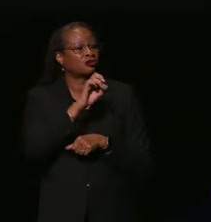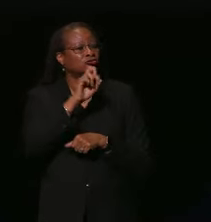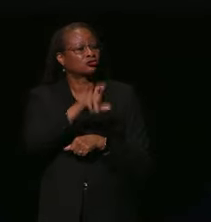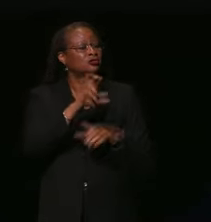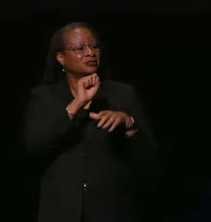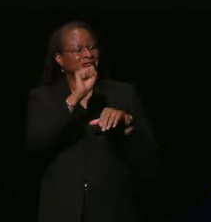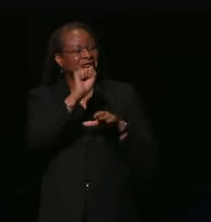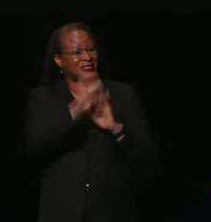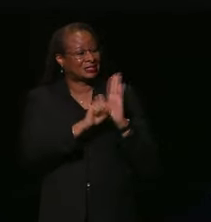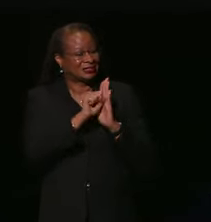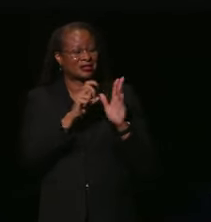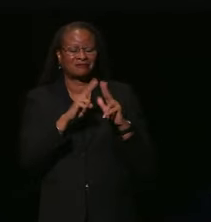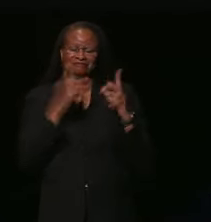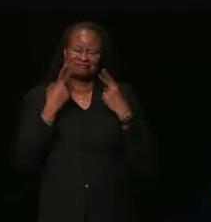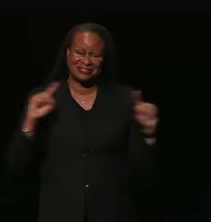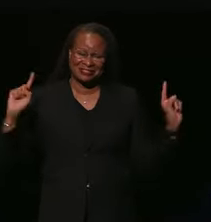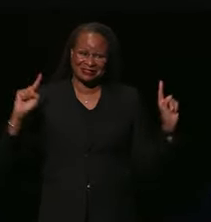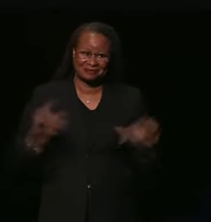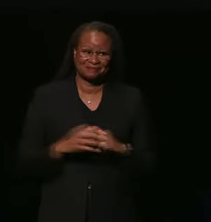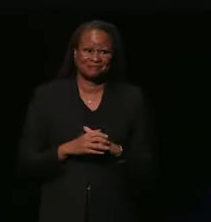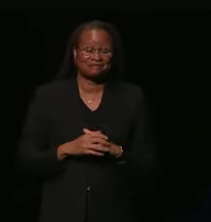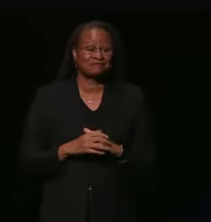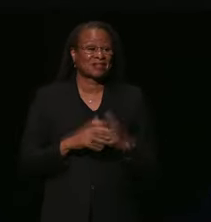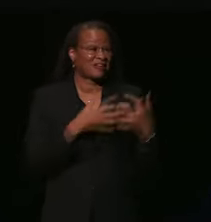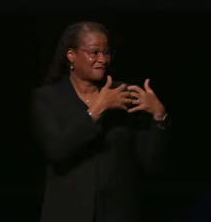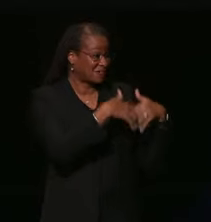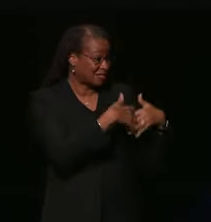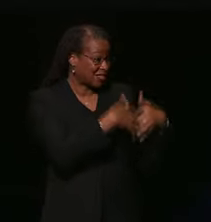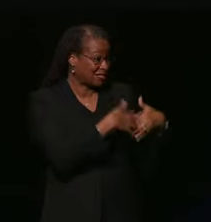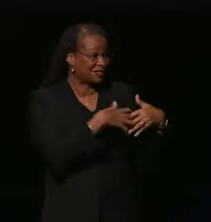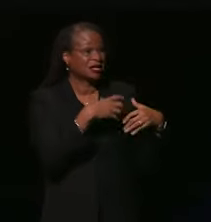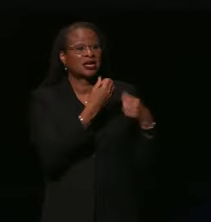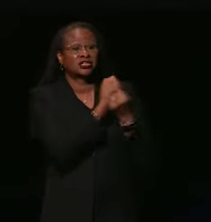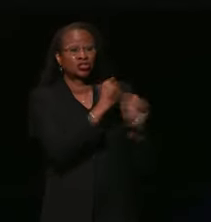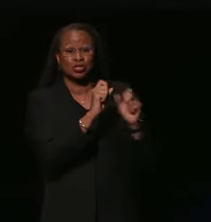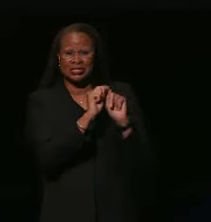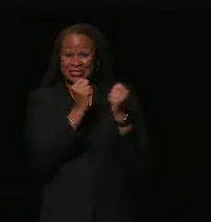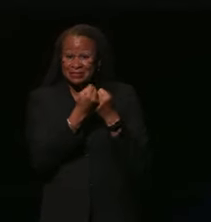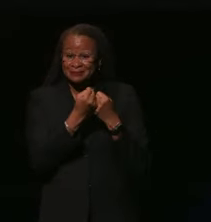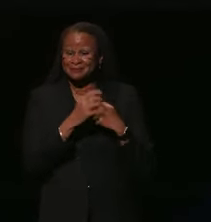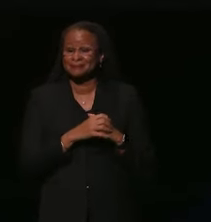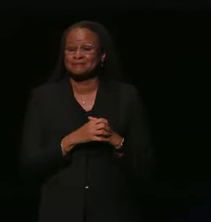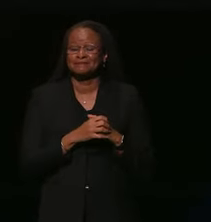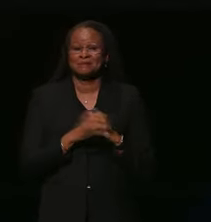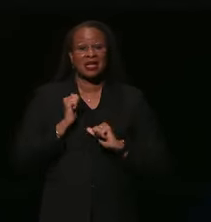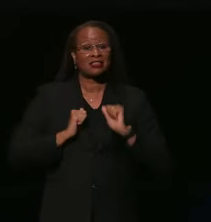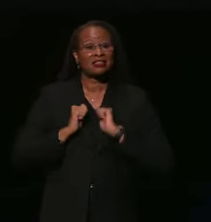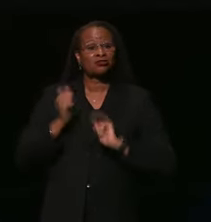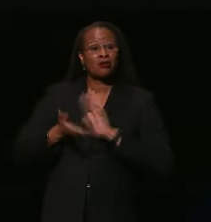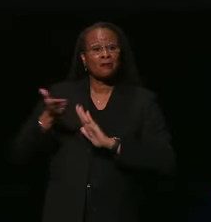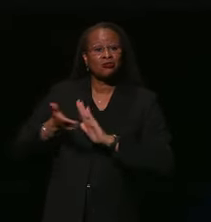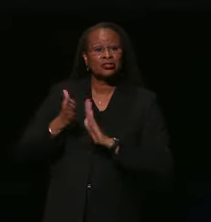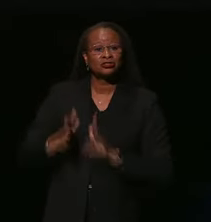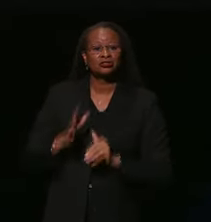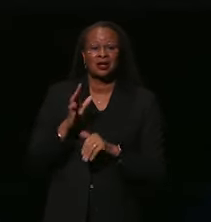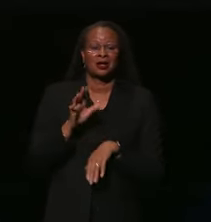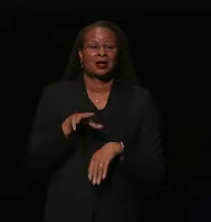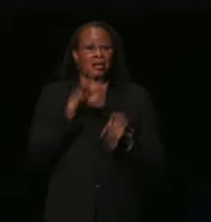at the museum such a success. Our facilities and security teams, theater operations